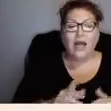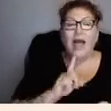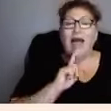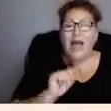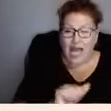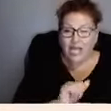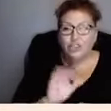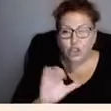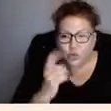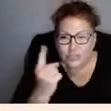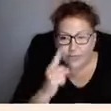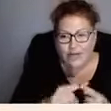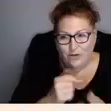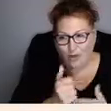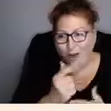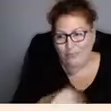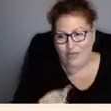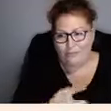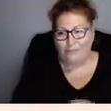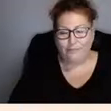them.